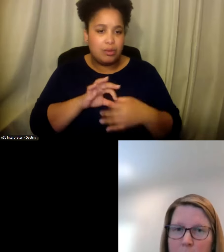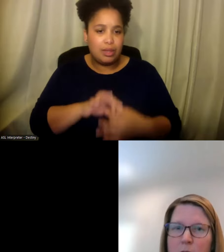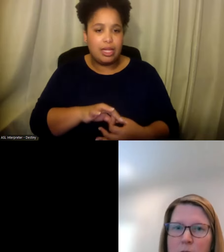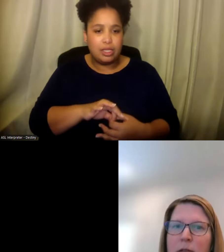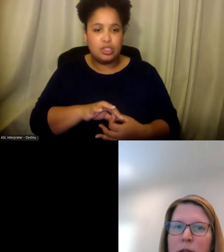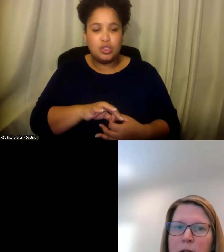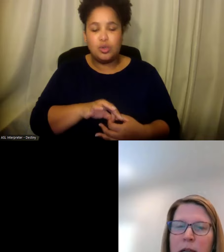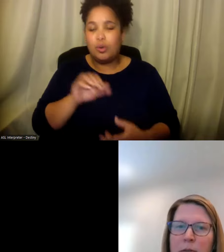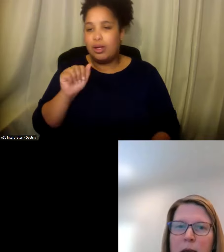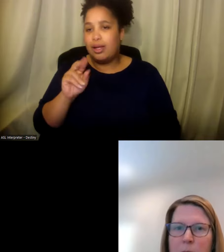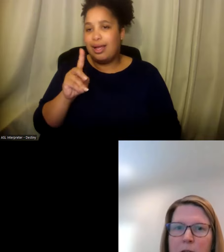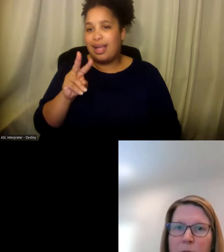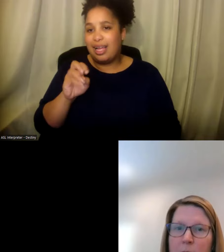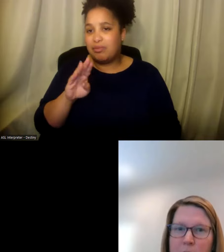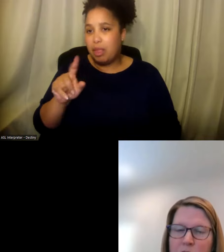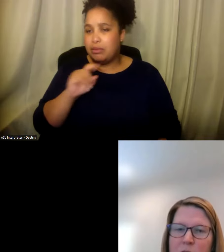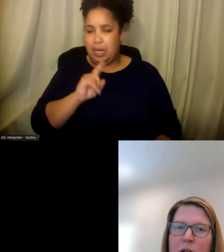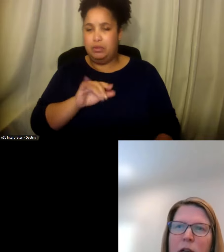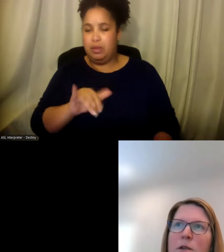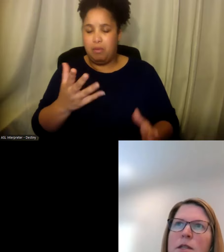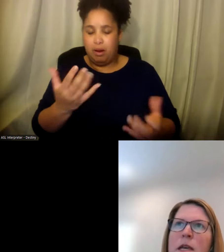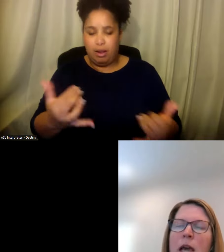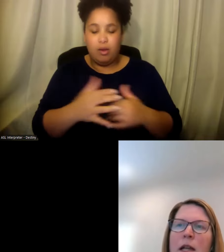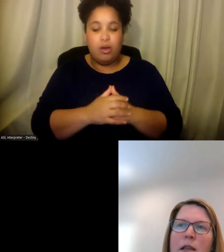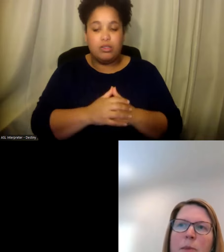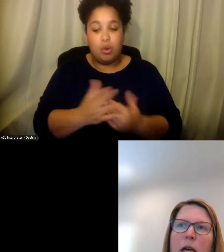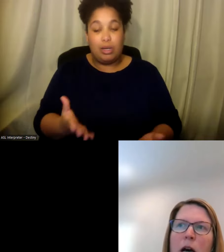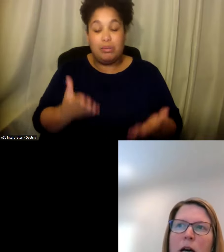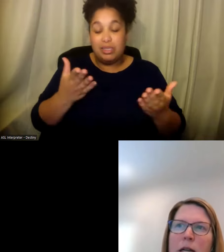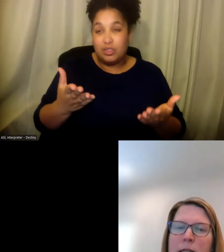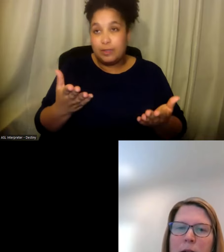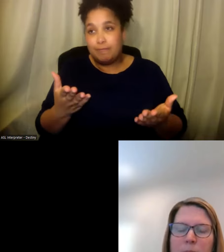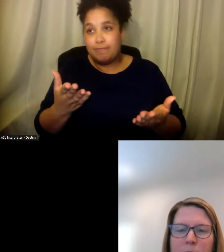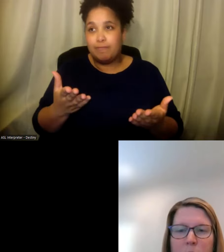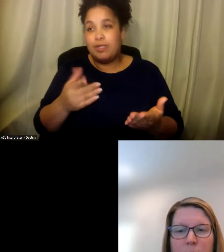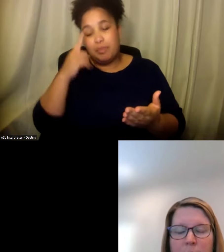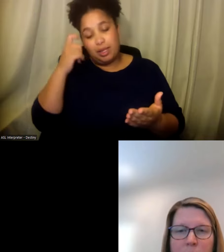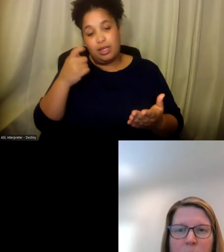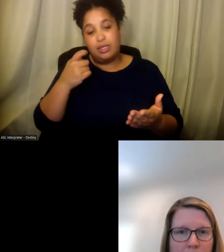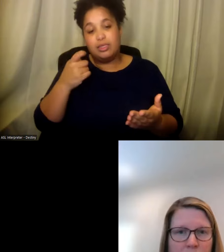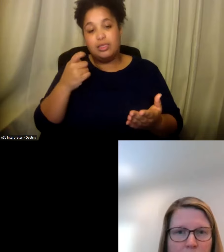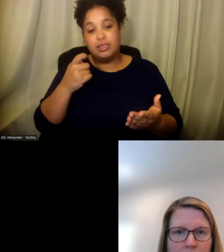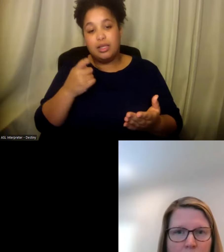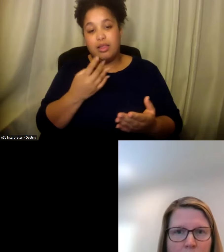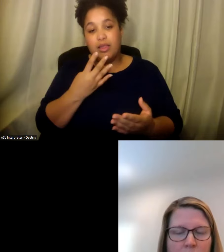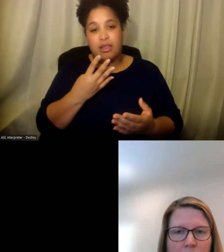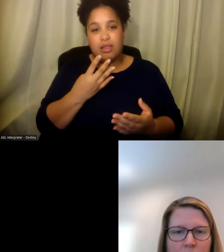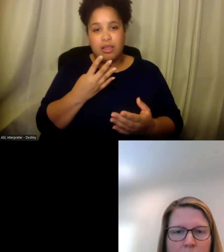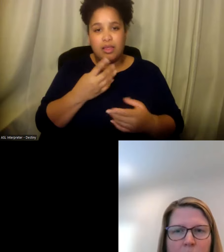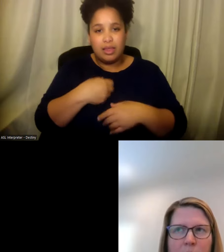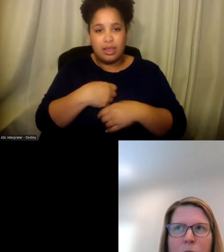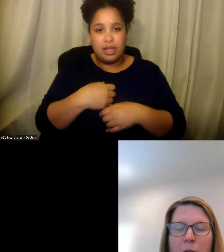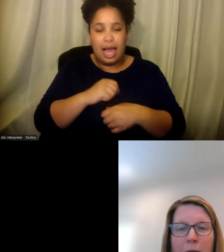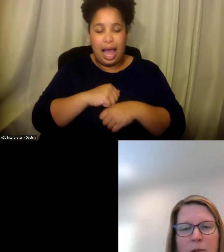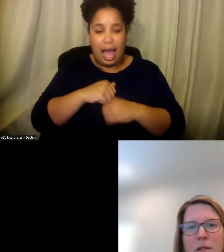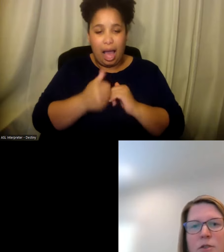active bills and making recommendations on those. And I think because the formation of the